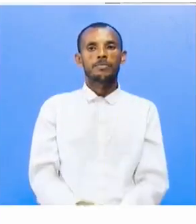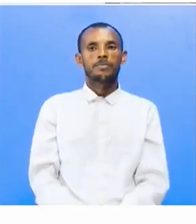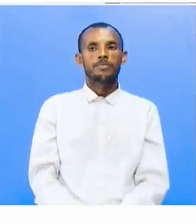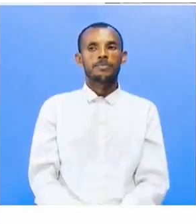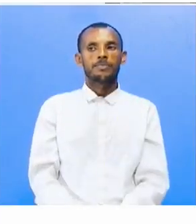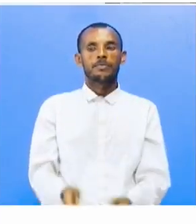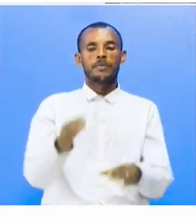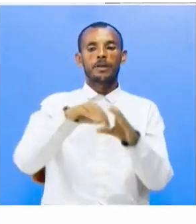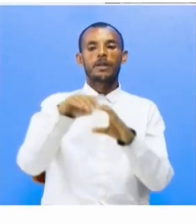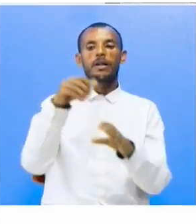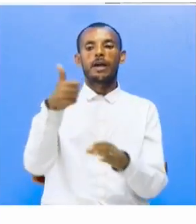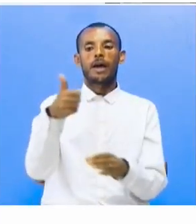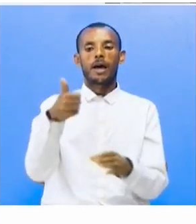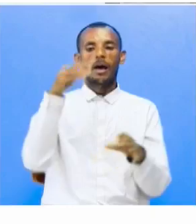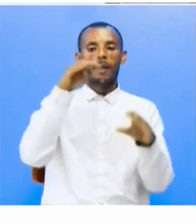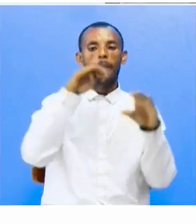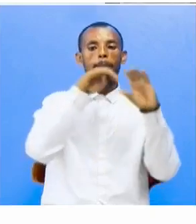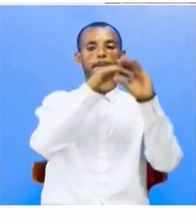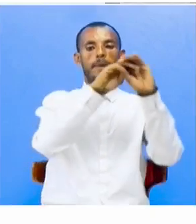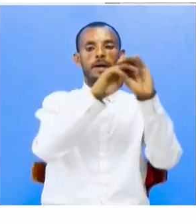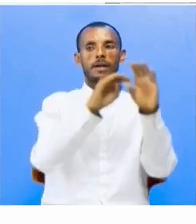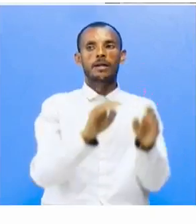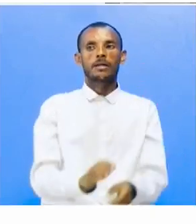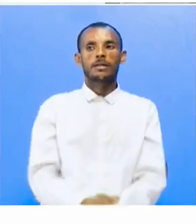in a bank